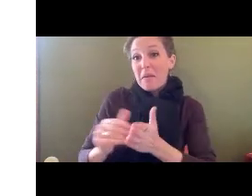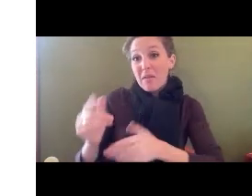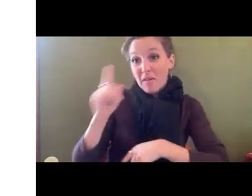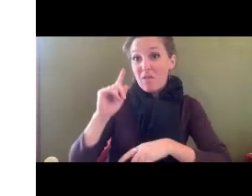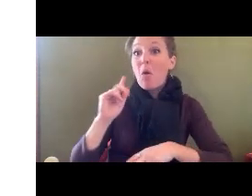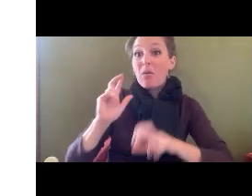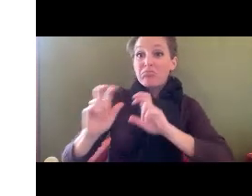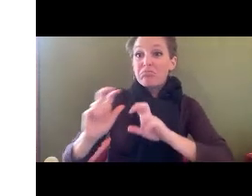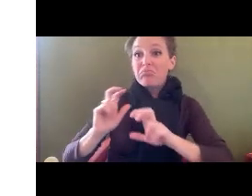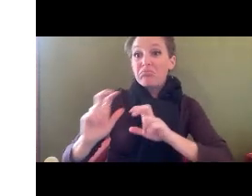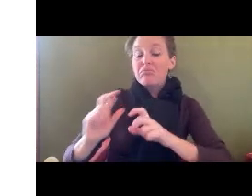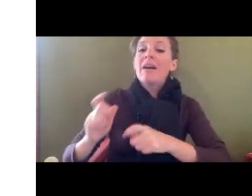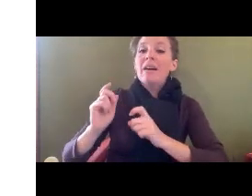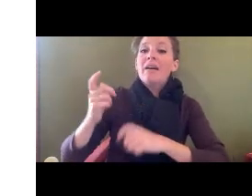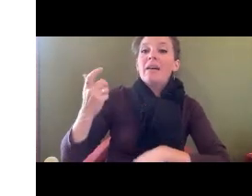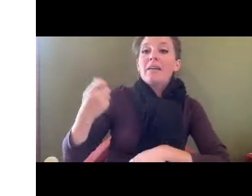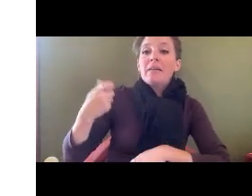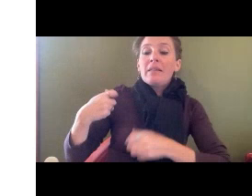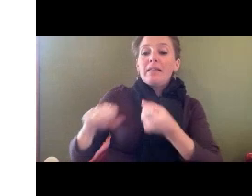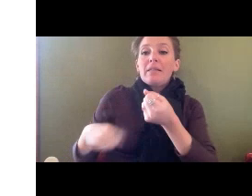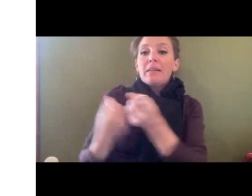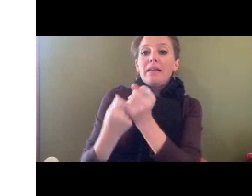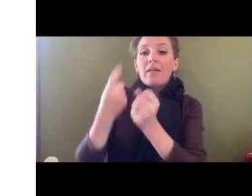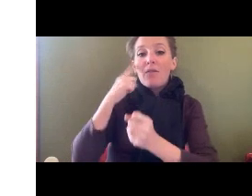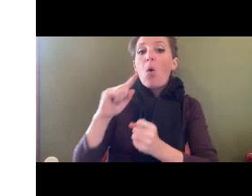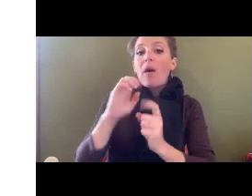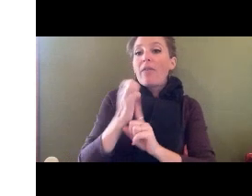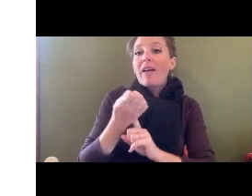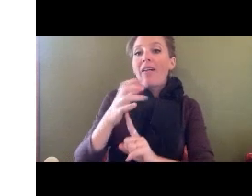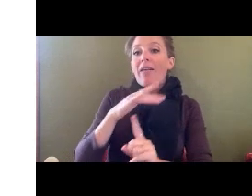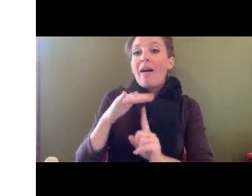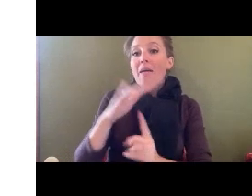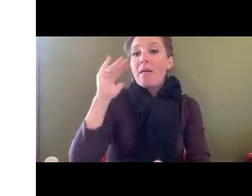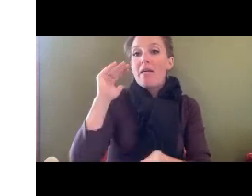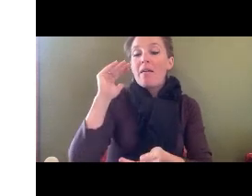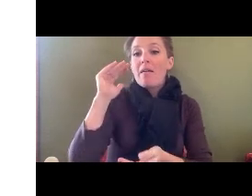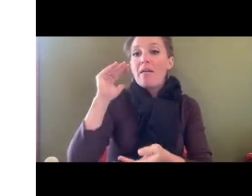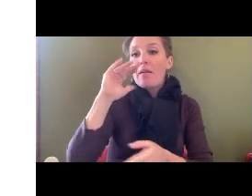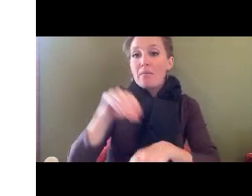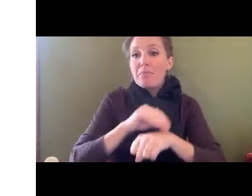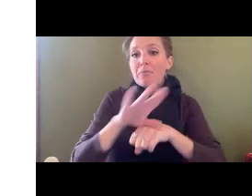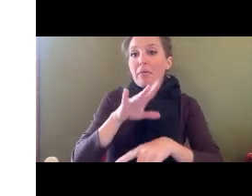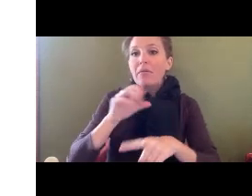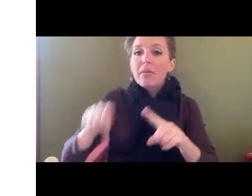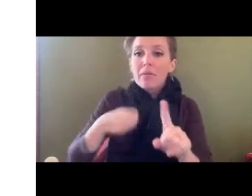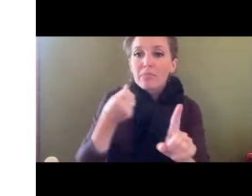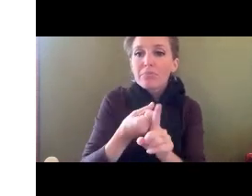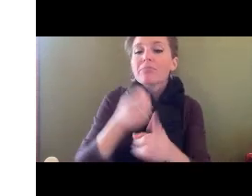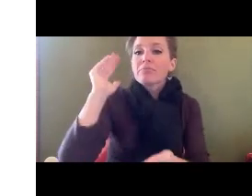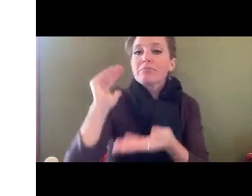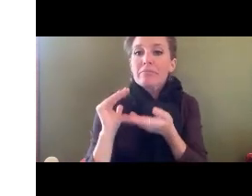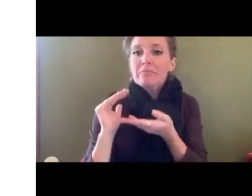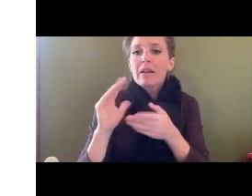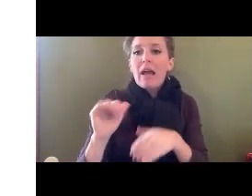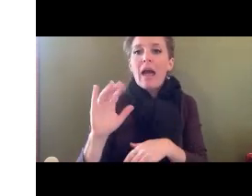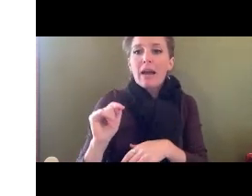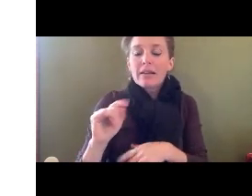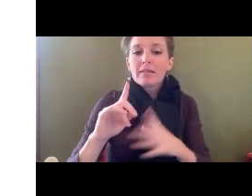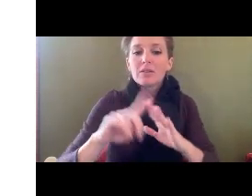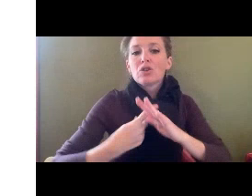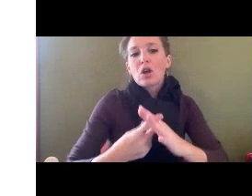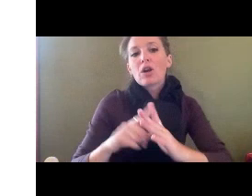Inflation Reduction Act that was launched in 2022, particularly in clean energy